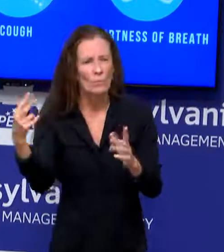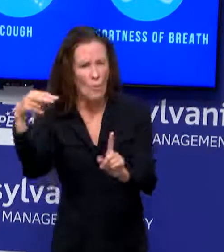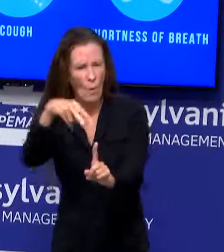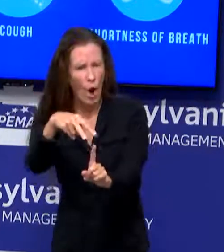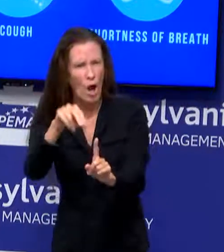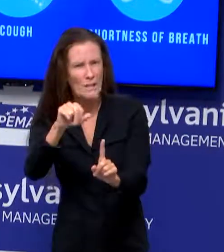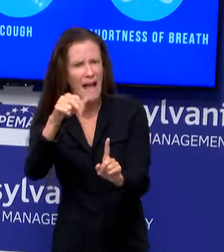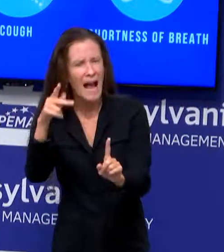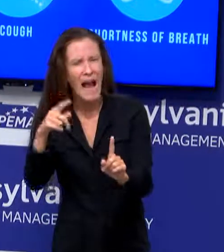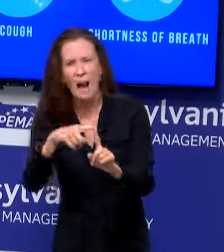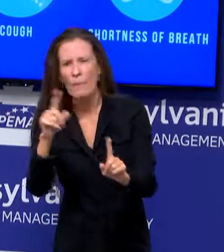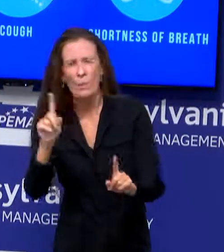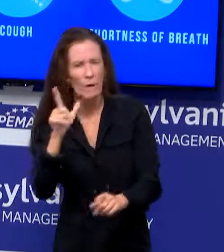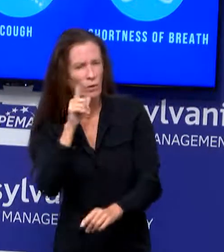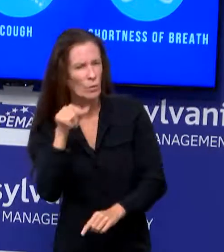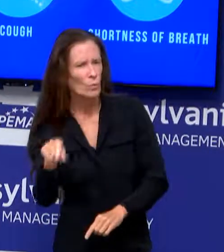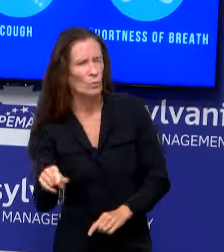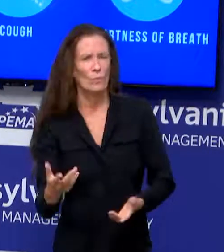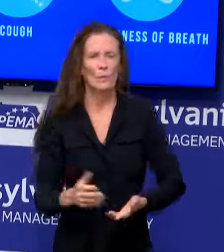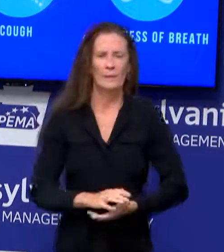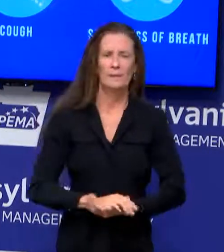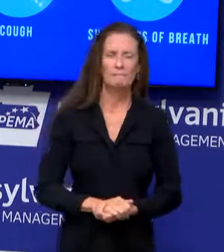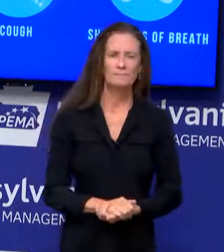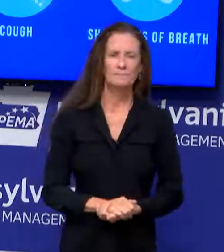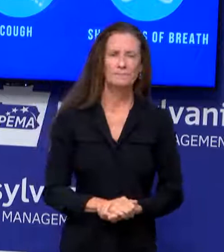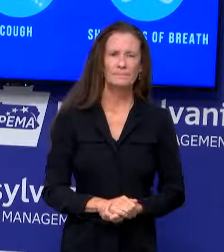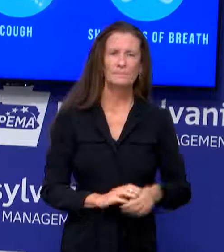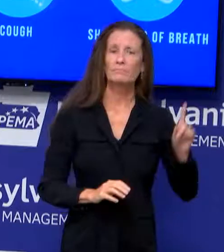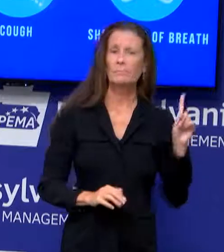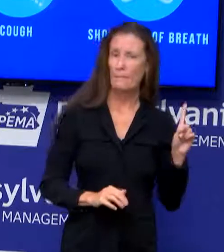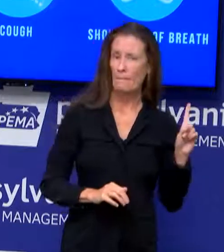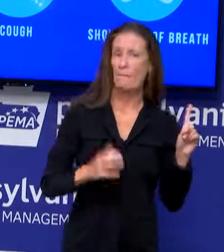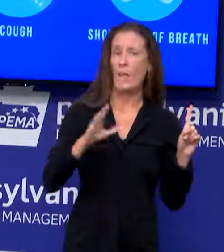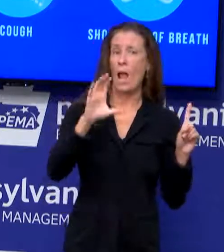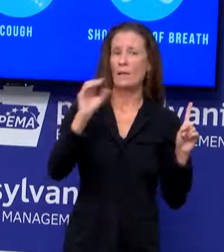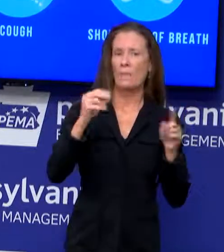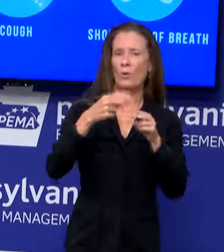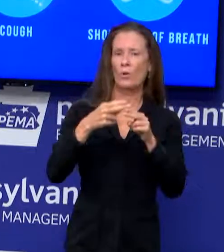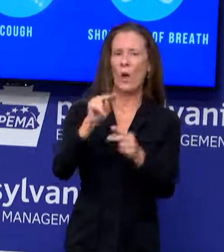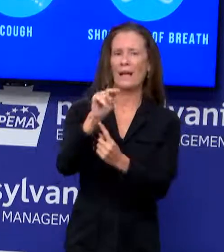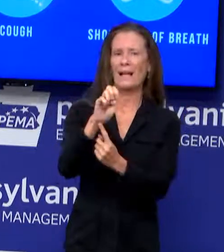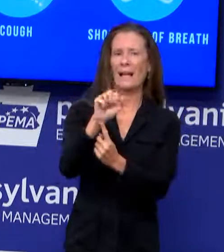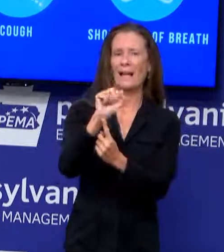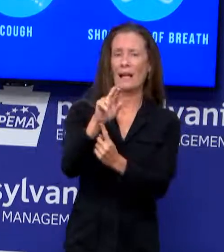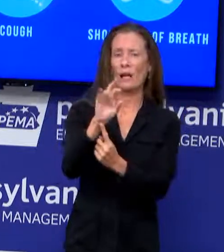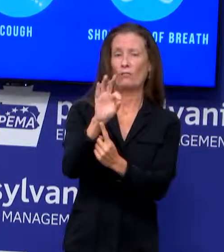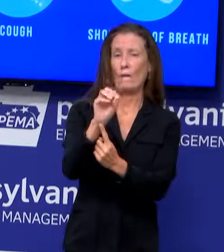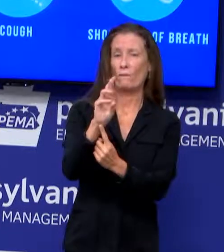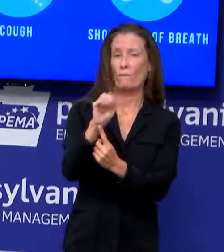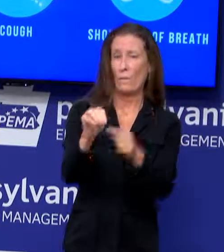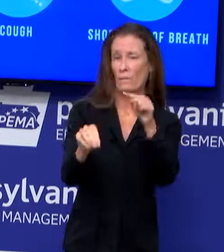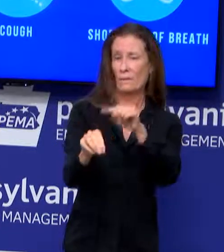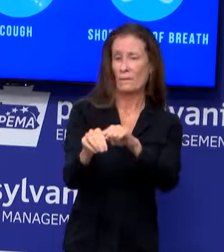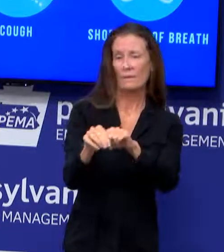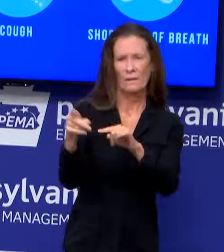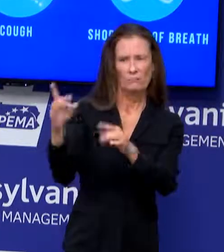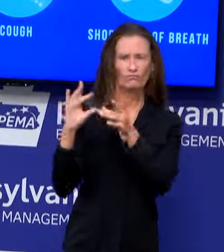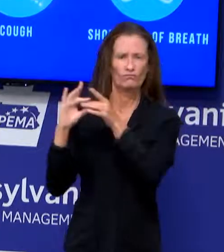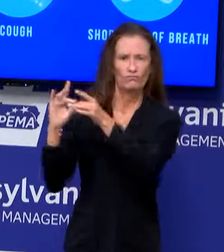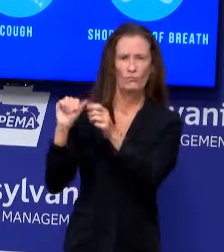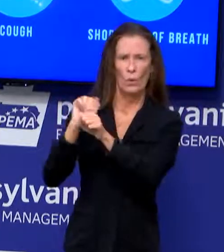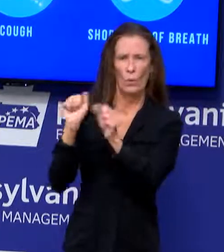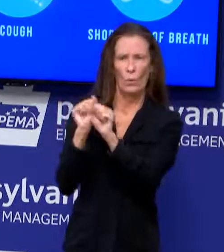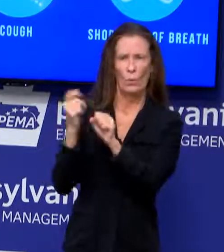over it? Well, I mean, there is that the company Nearform that will be working with us. I actually will have to get back to you in terms